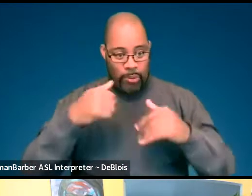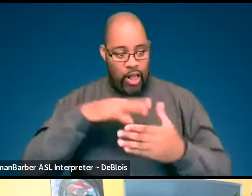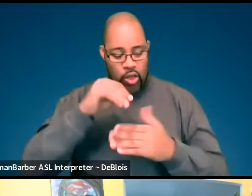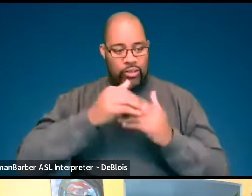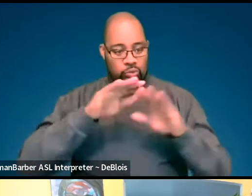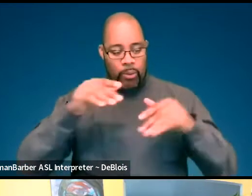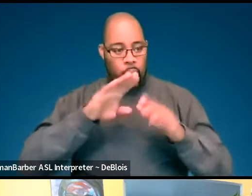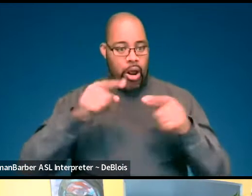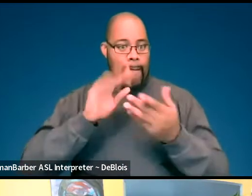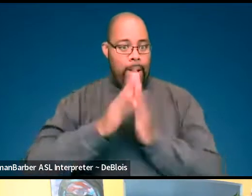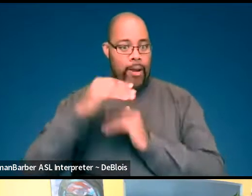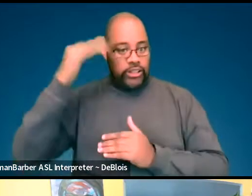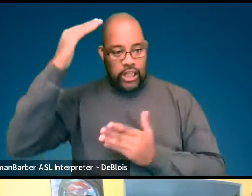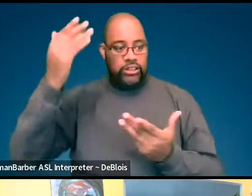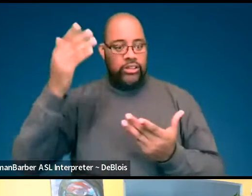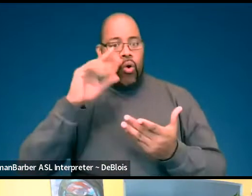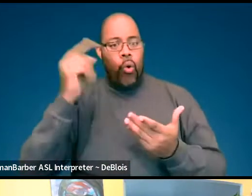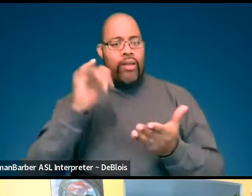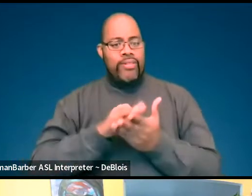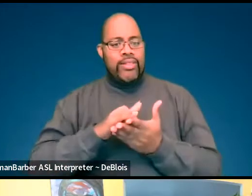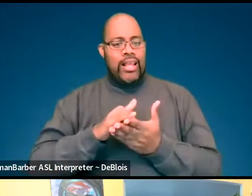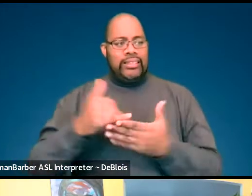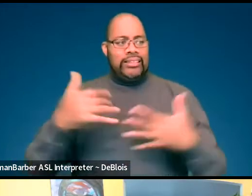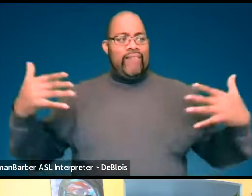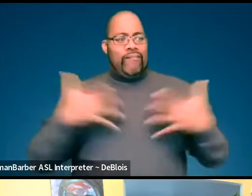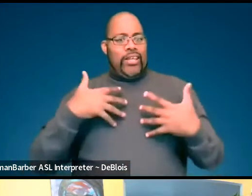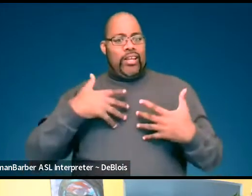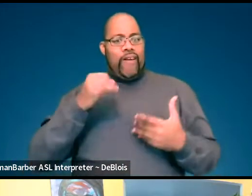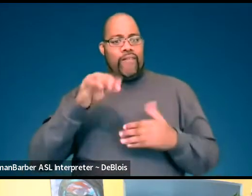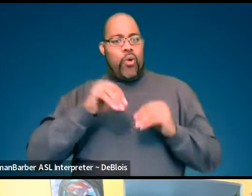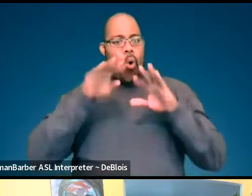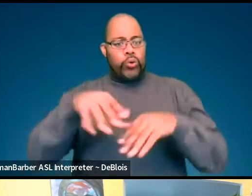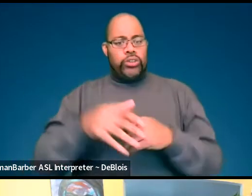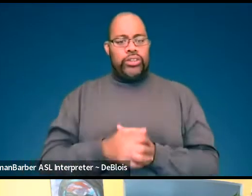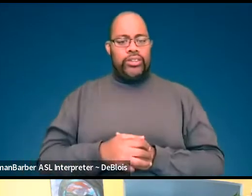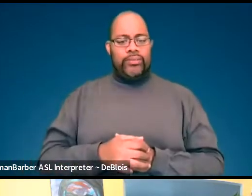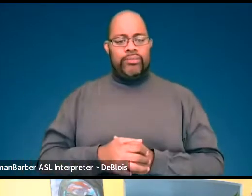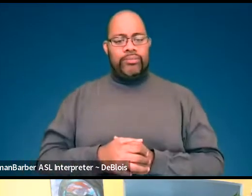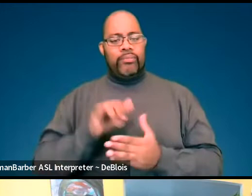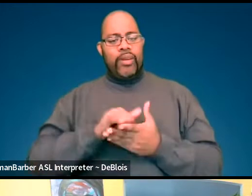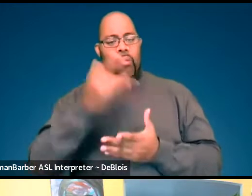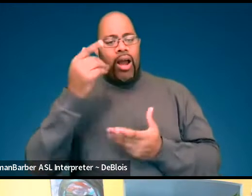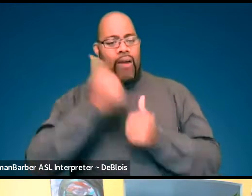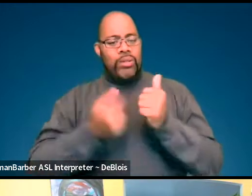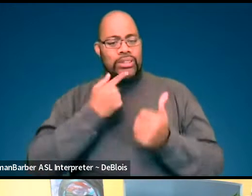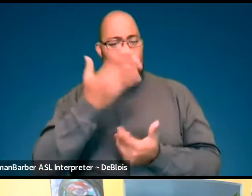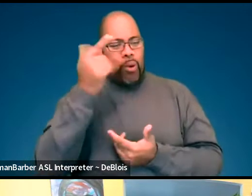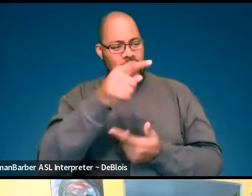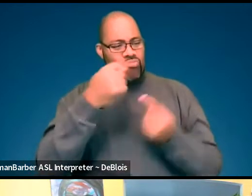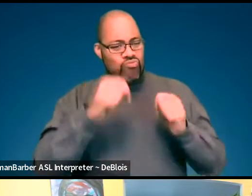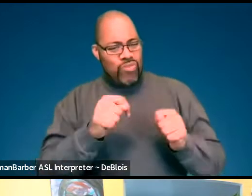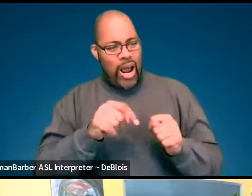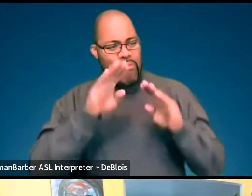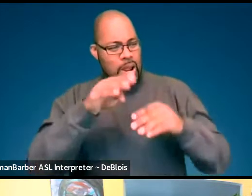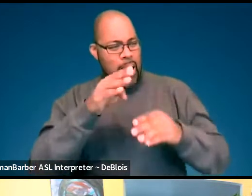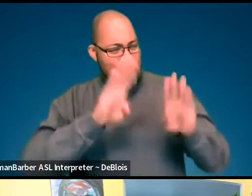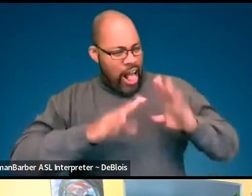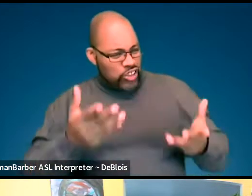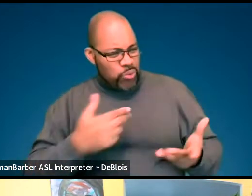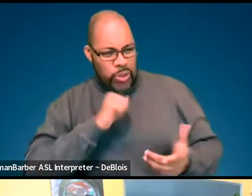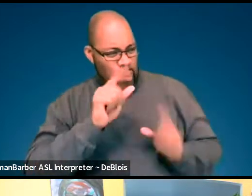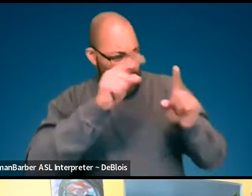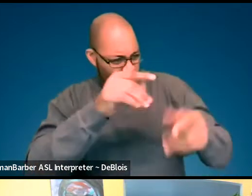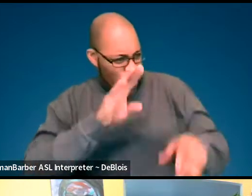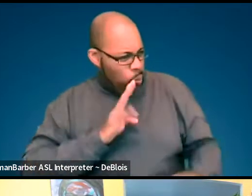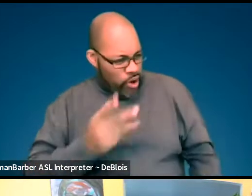swim as an adult. You know, there was always sort of this inherent fear of the ocean and the water, which is why everybody's like, why are you trying to be a marine biologist? We don't go